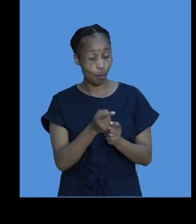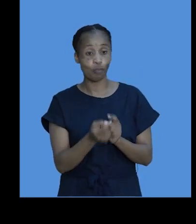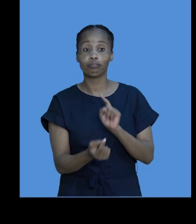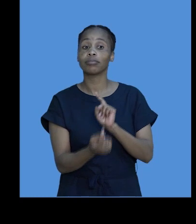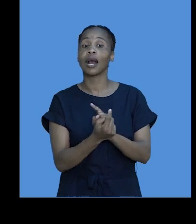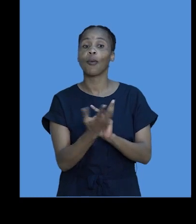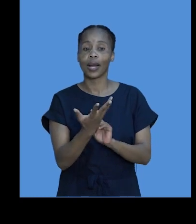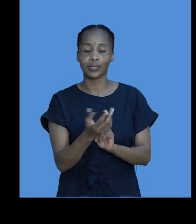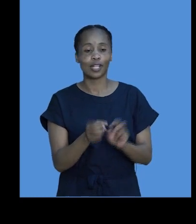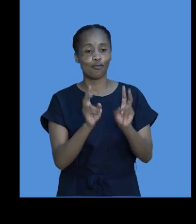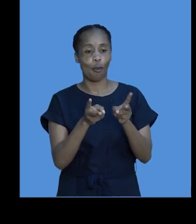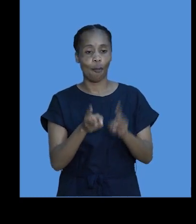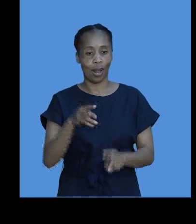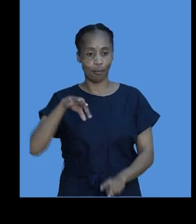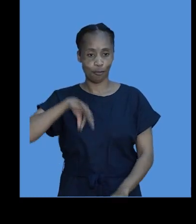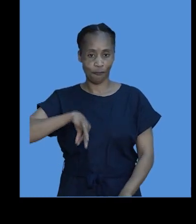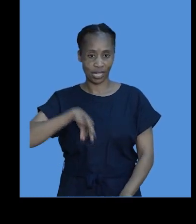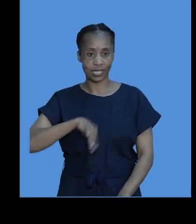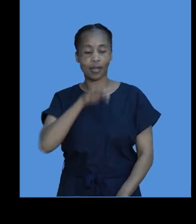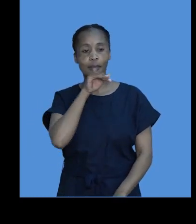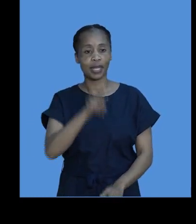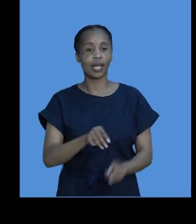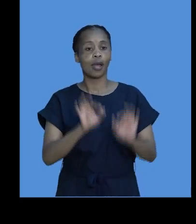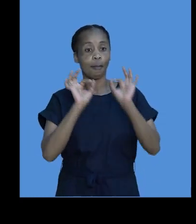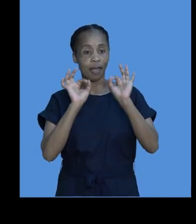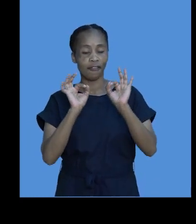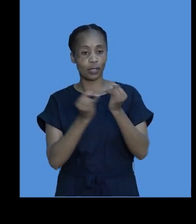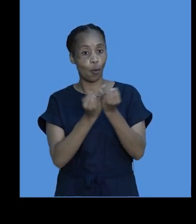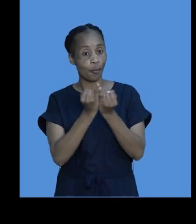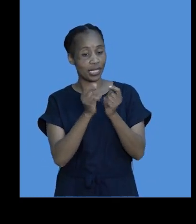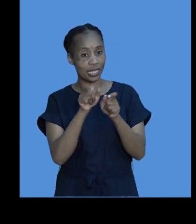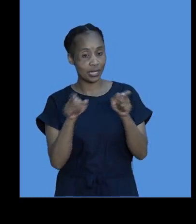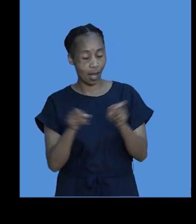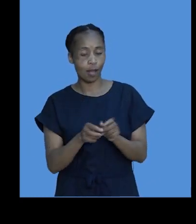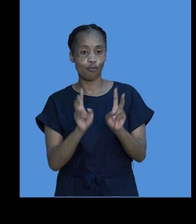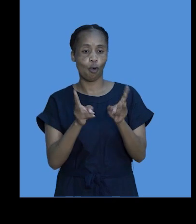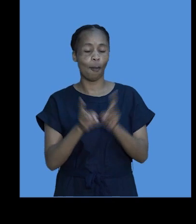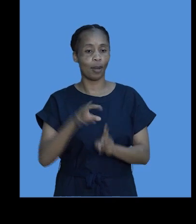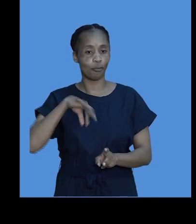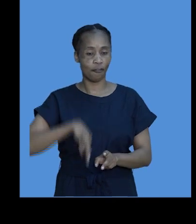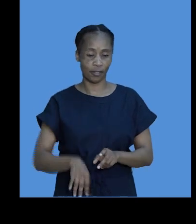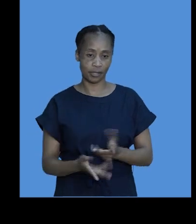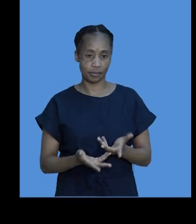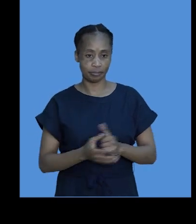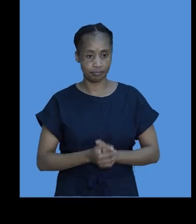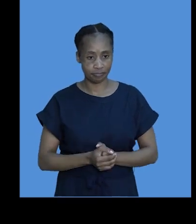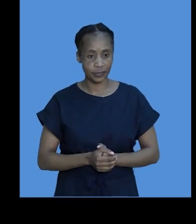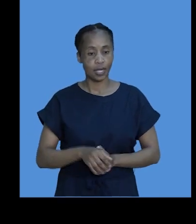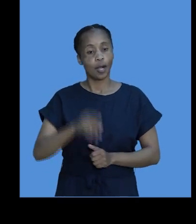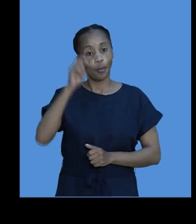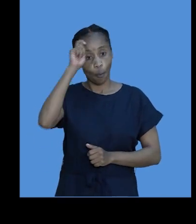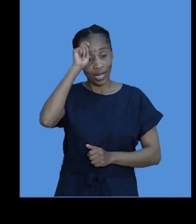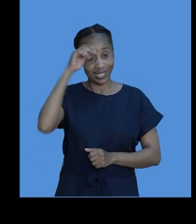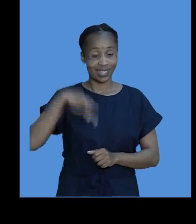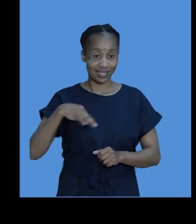competitor is experiencing normal profit, right? So it means that the perfect competitor is experiencing